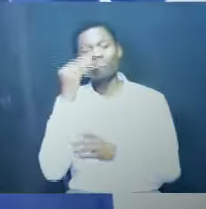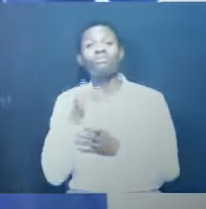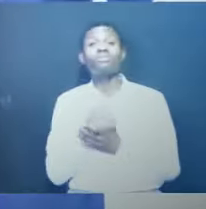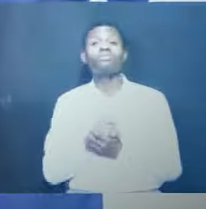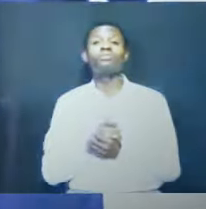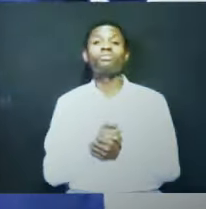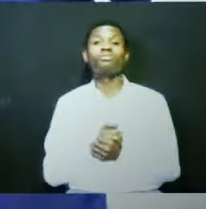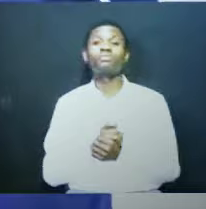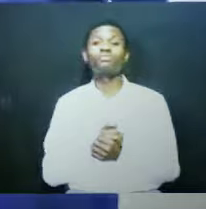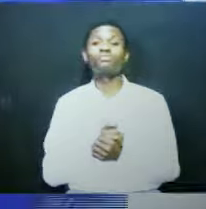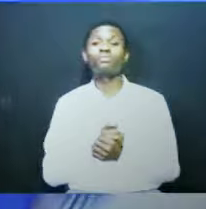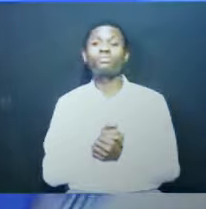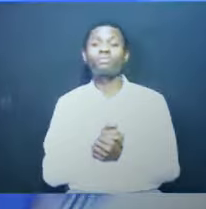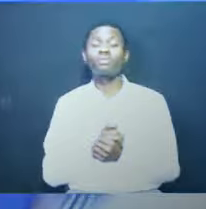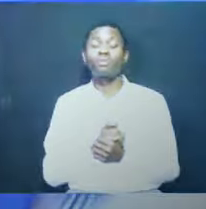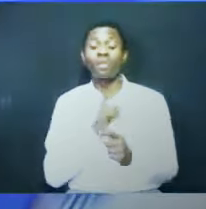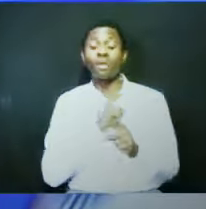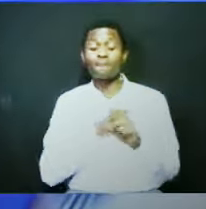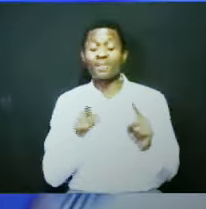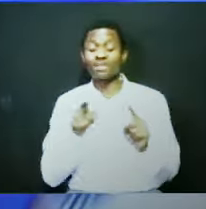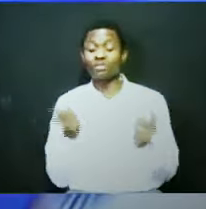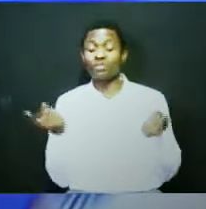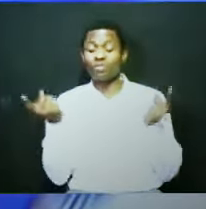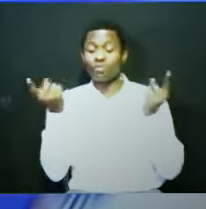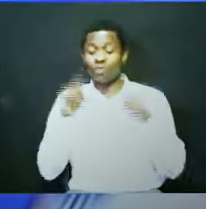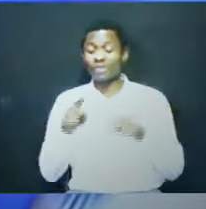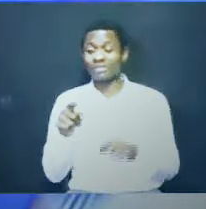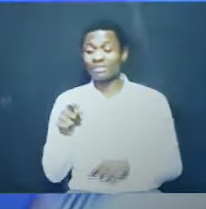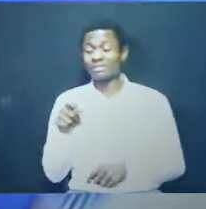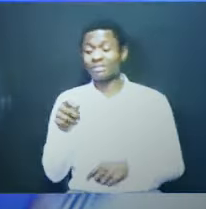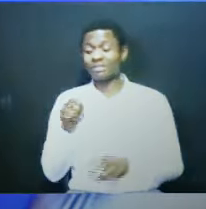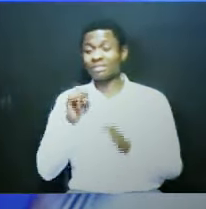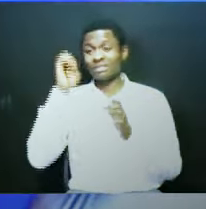But when he,